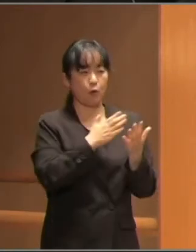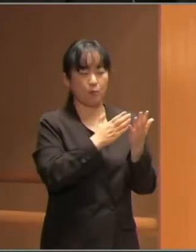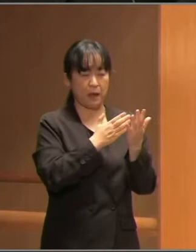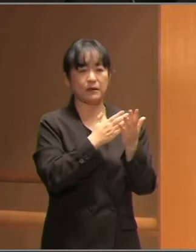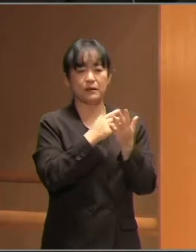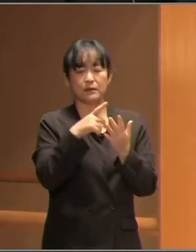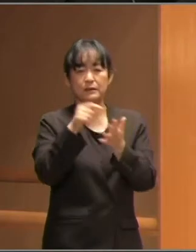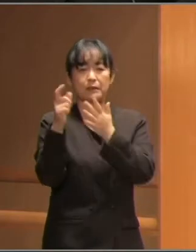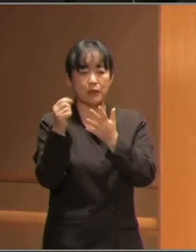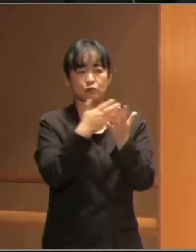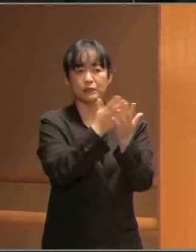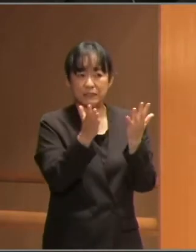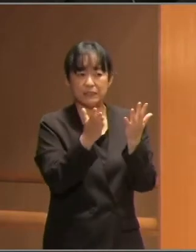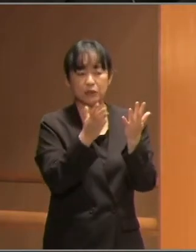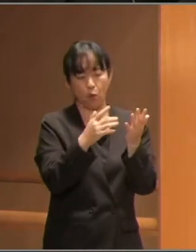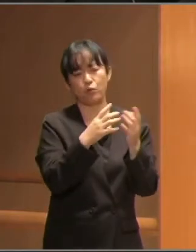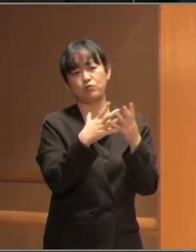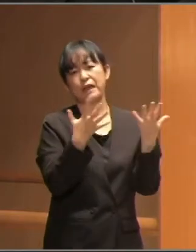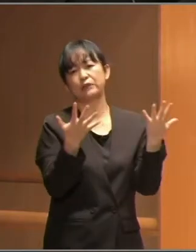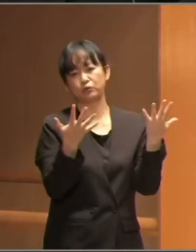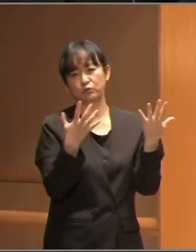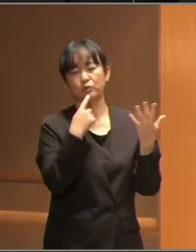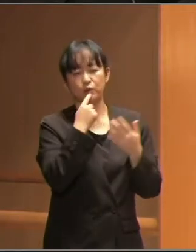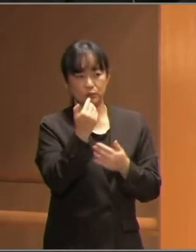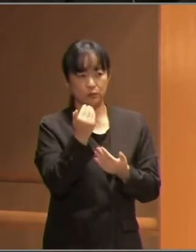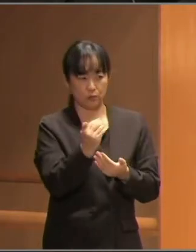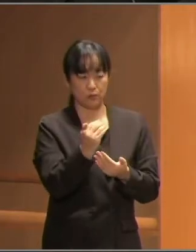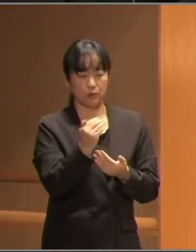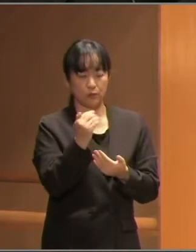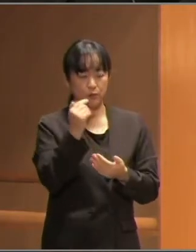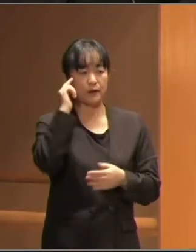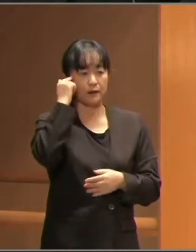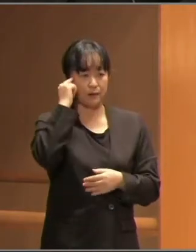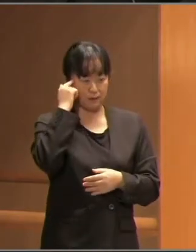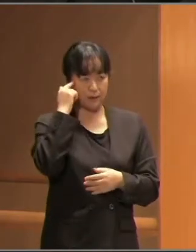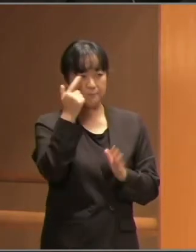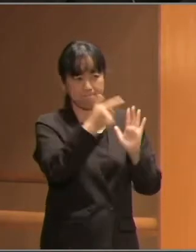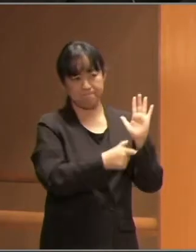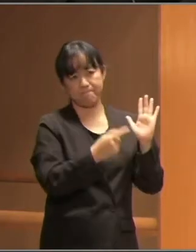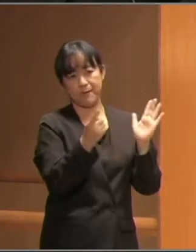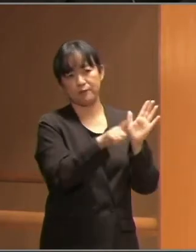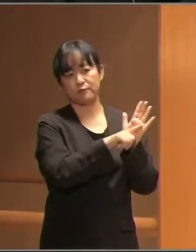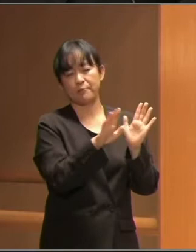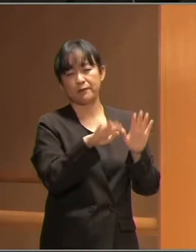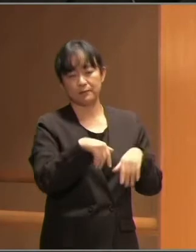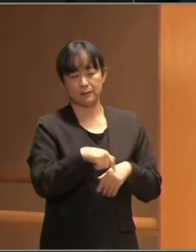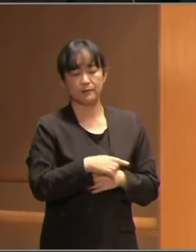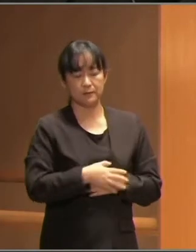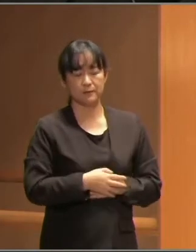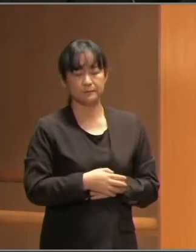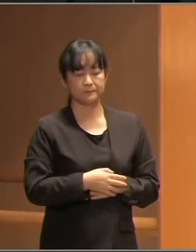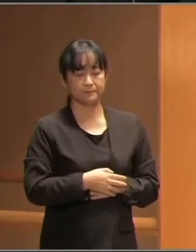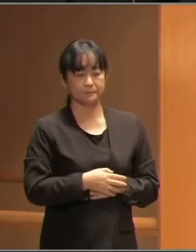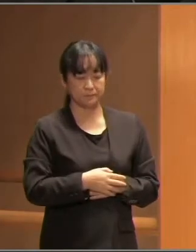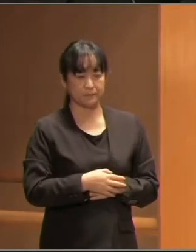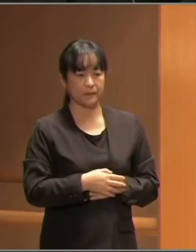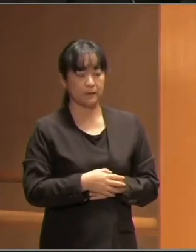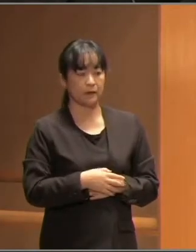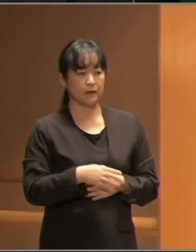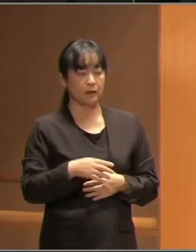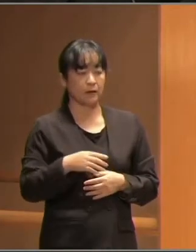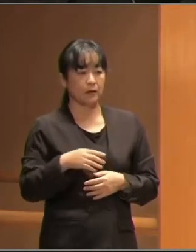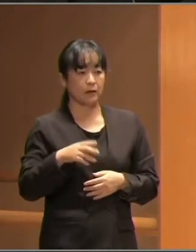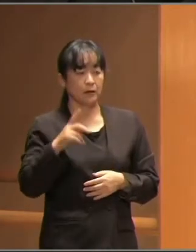in TV commercials. It's the title of my presentation, from the traditional paper making to the